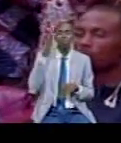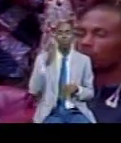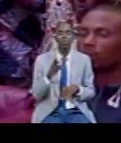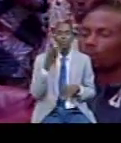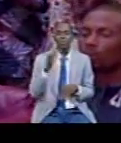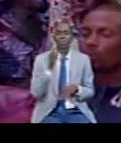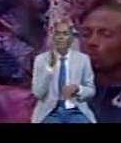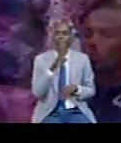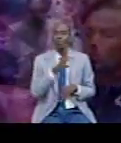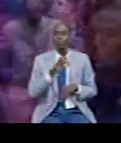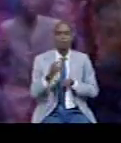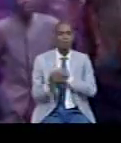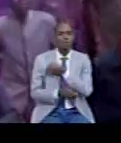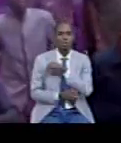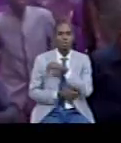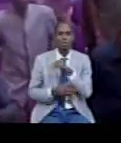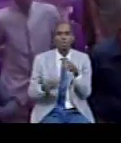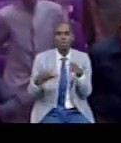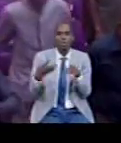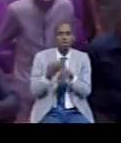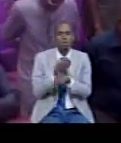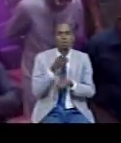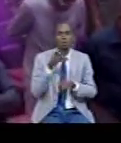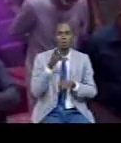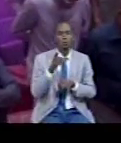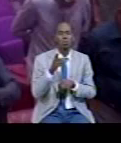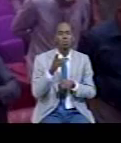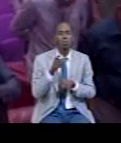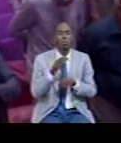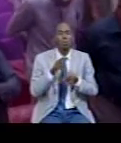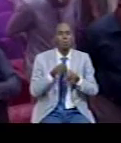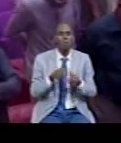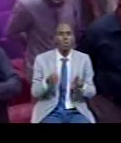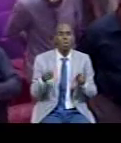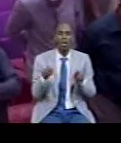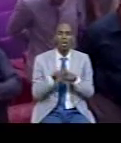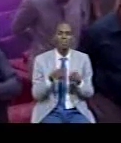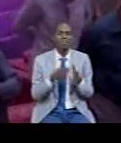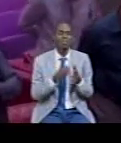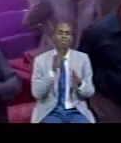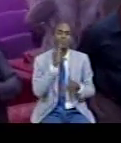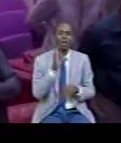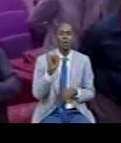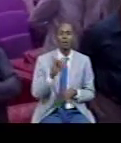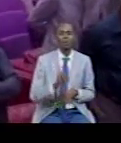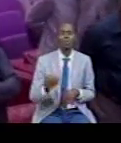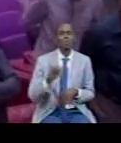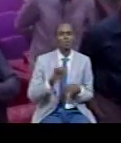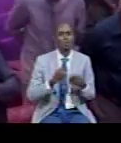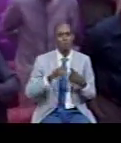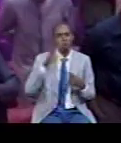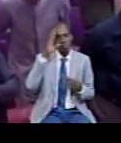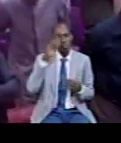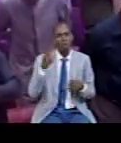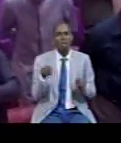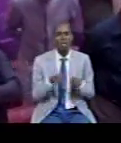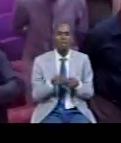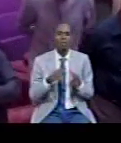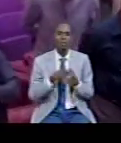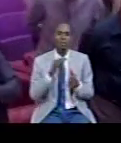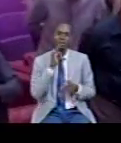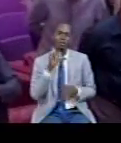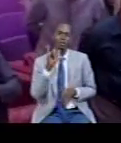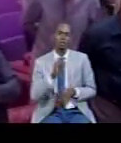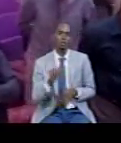temptation taking you, but as is common to man, such as is common to